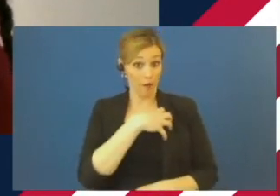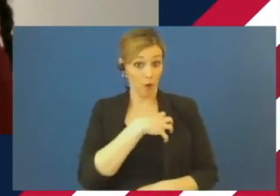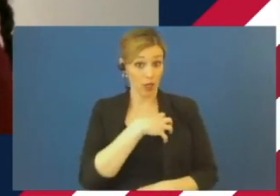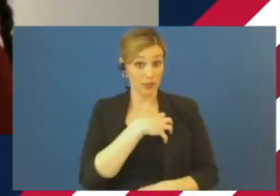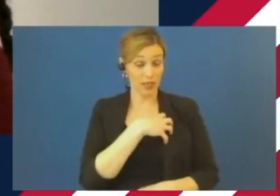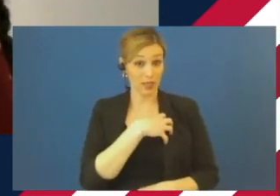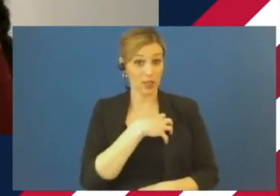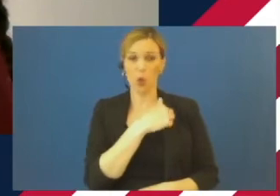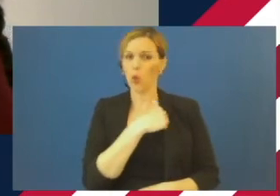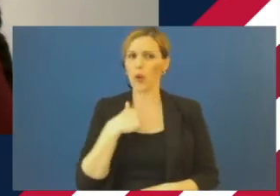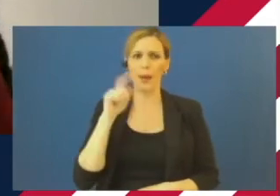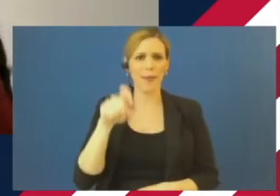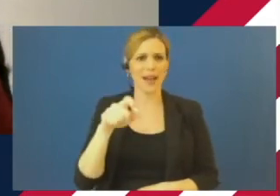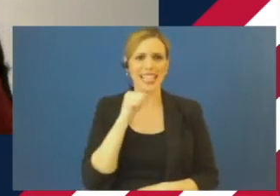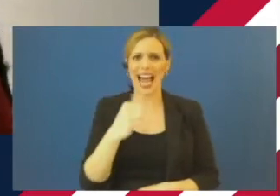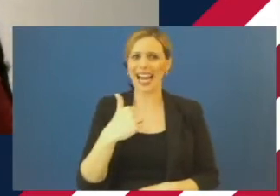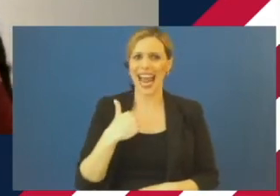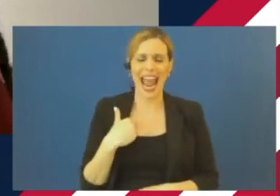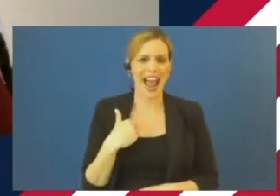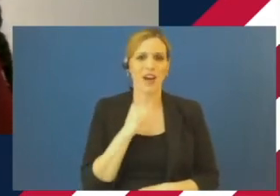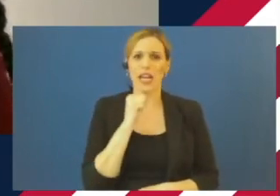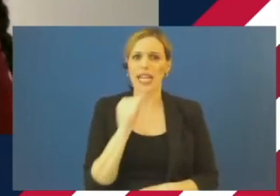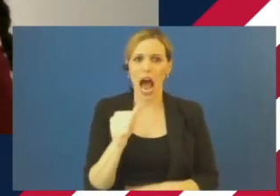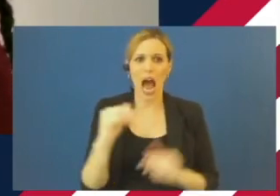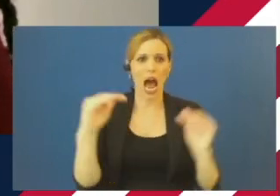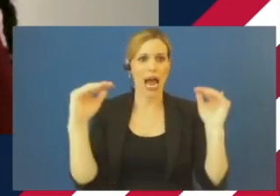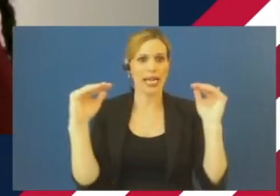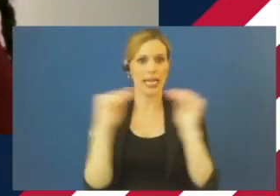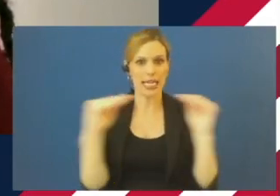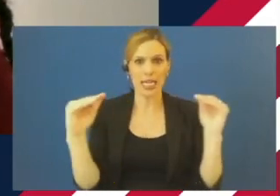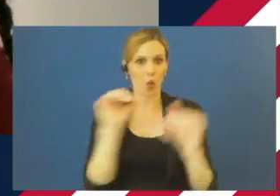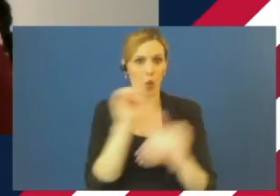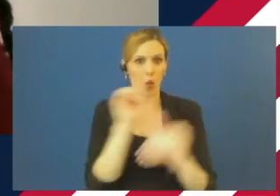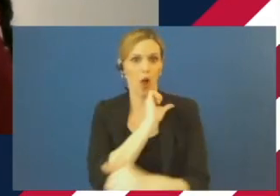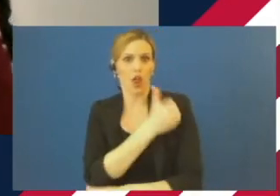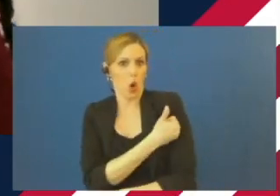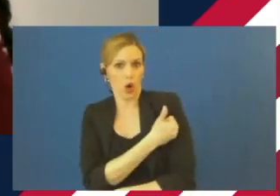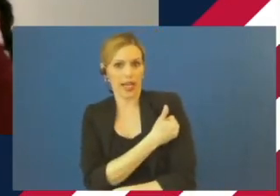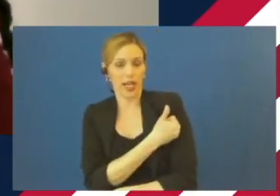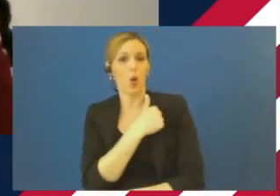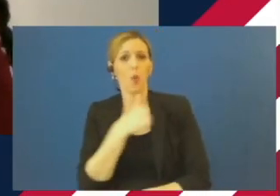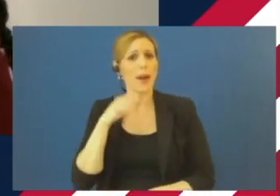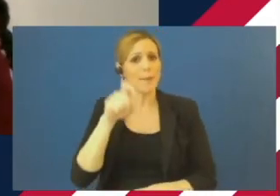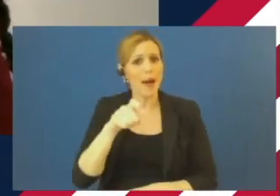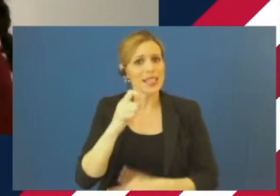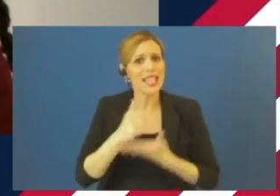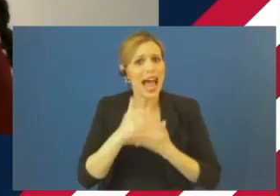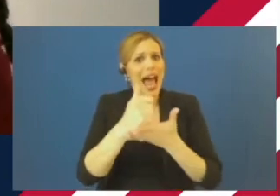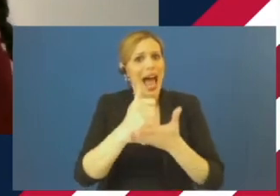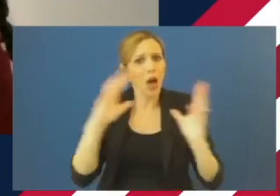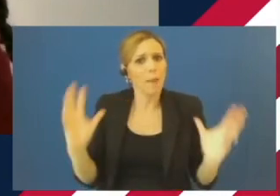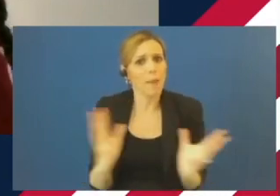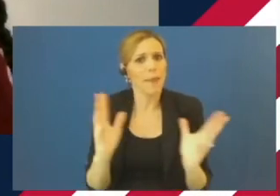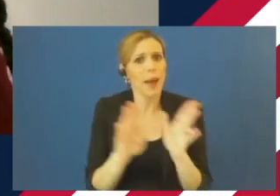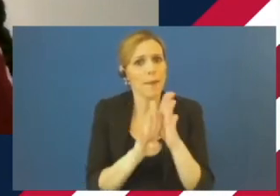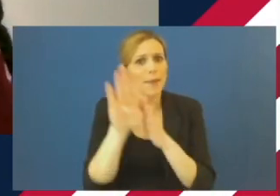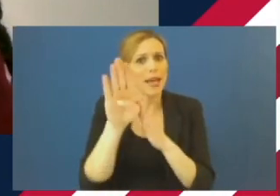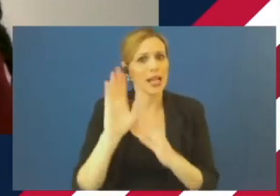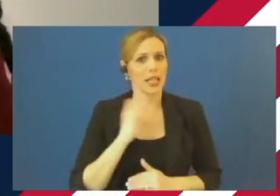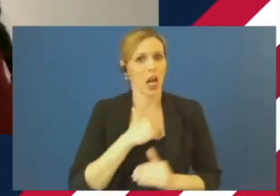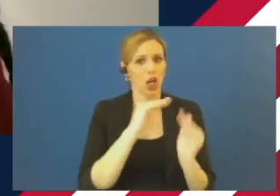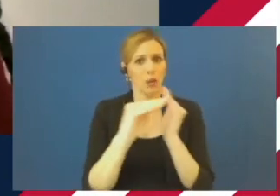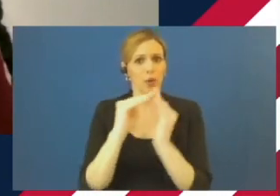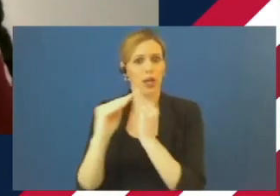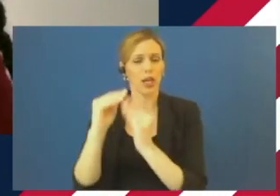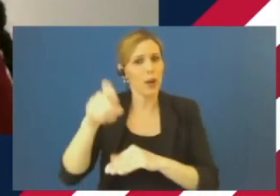unequal, punitive authority to one that invests in helping our community to thrive. We must reallocate funds towards improving our schools and